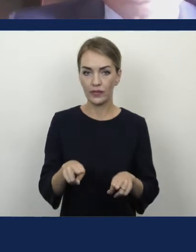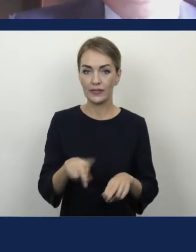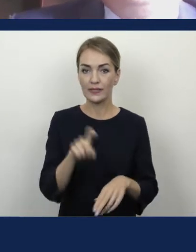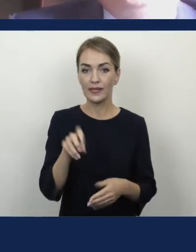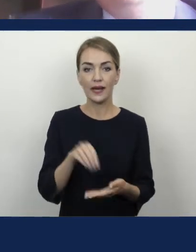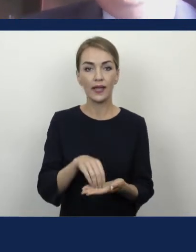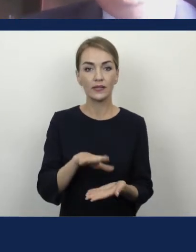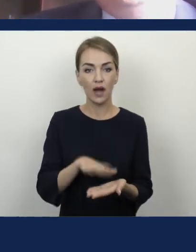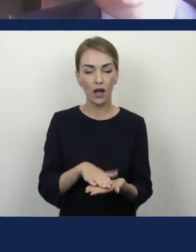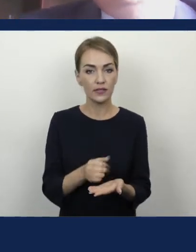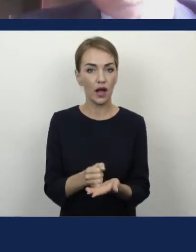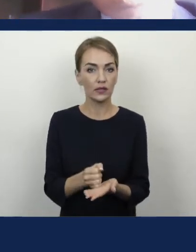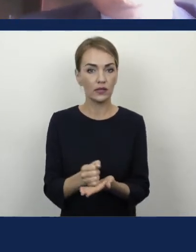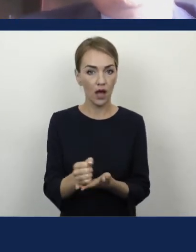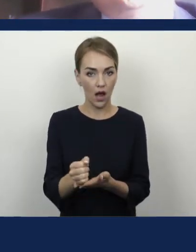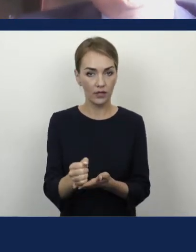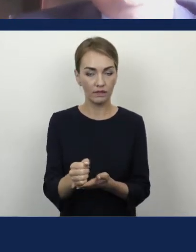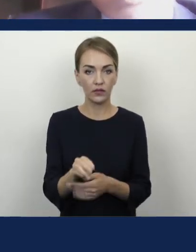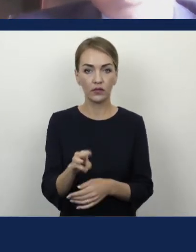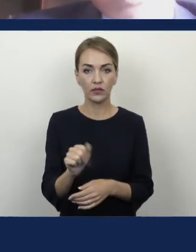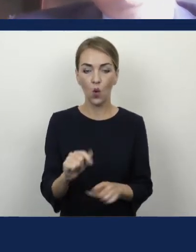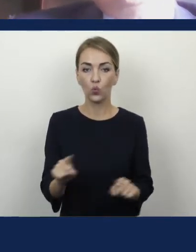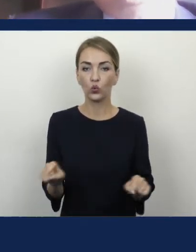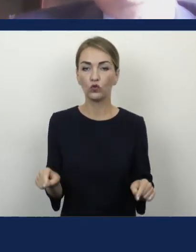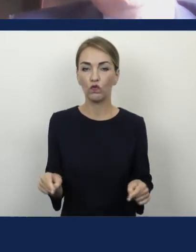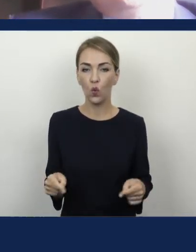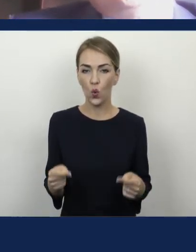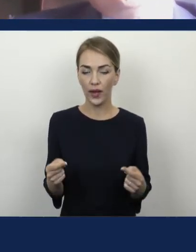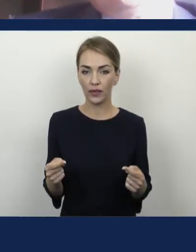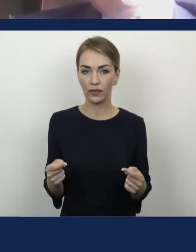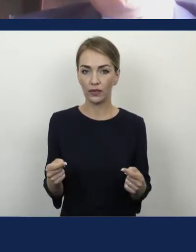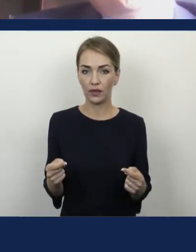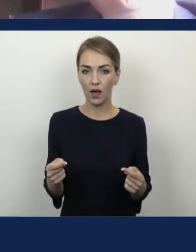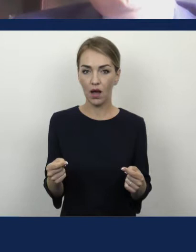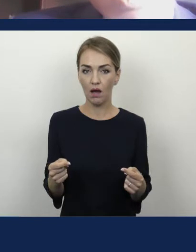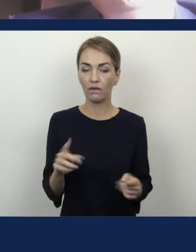and mapping out of constituencies.